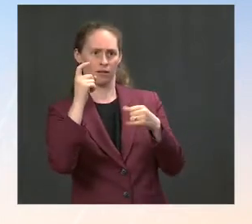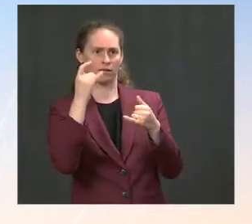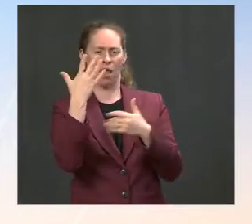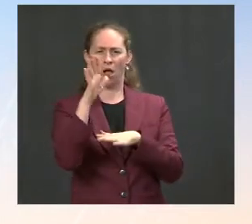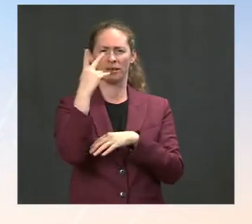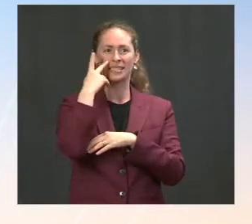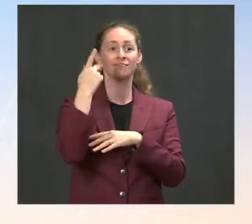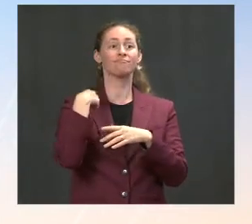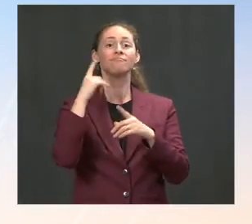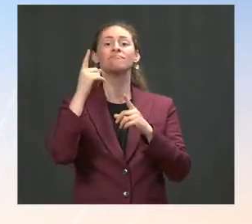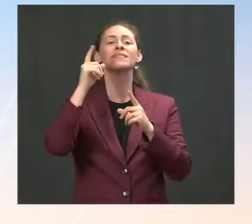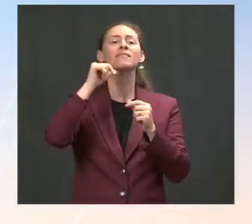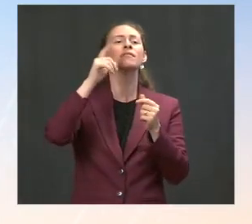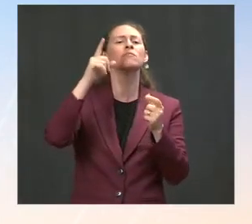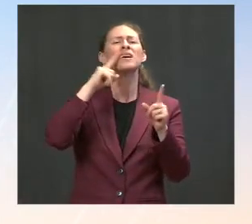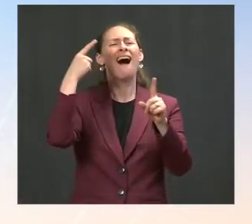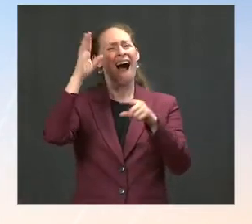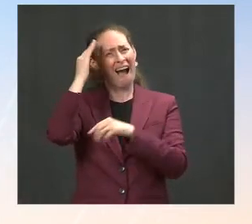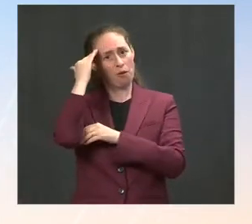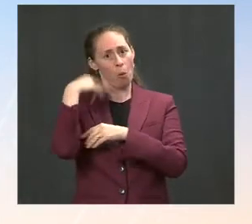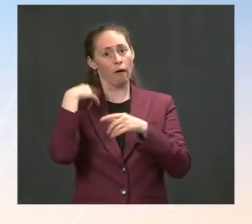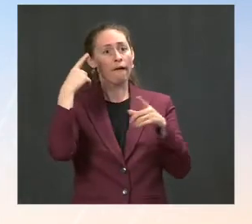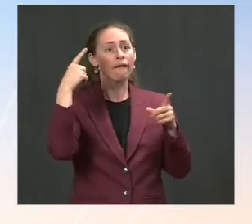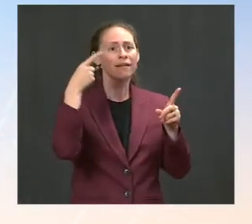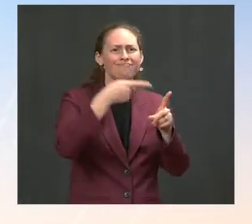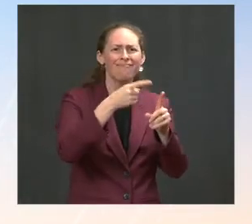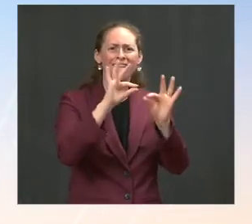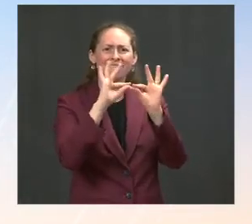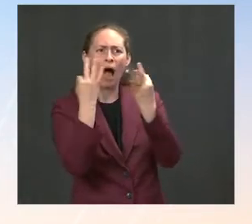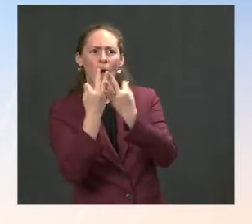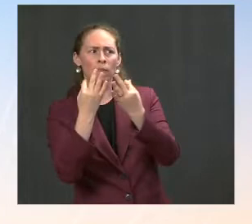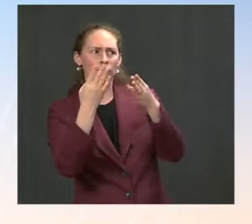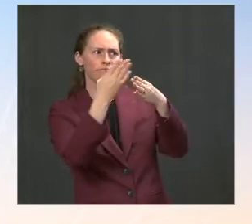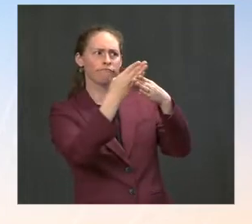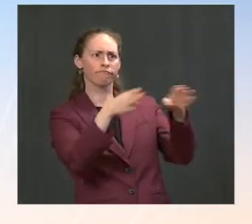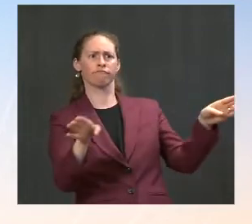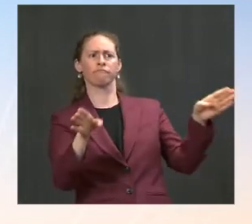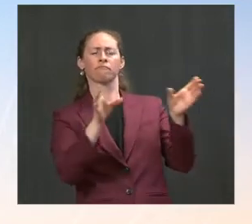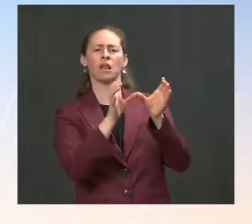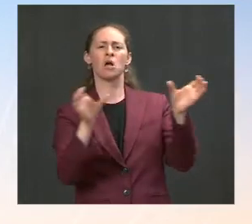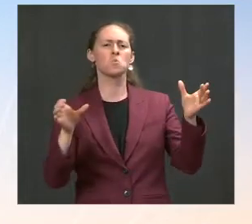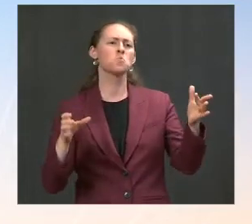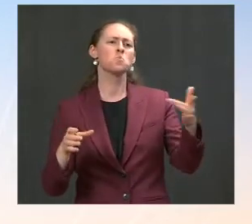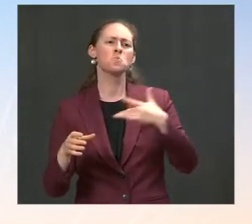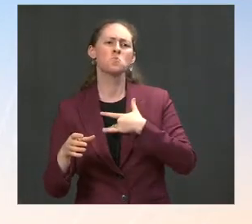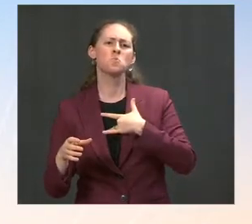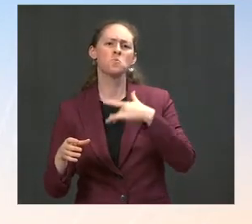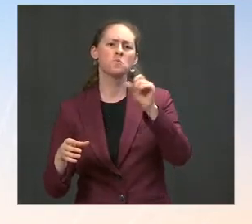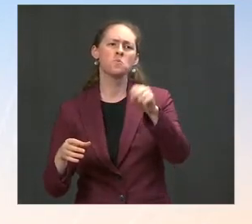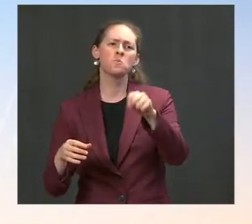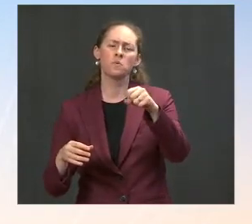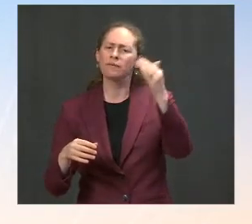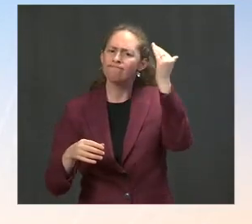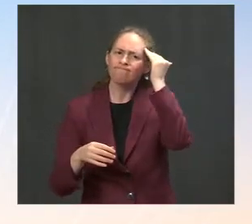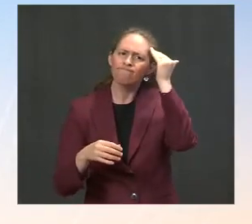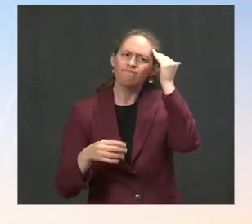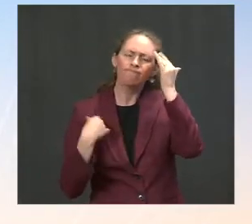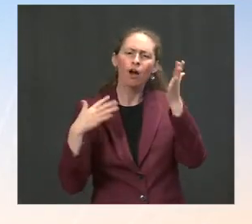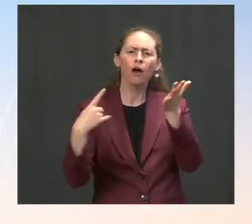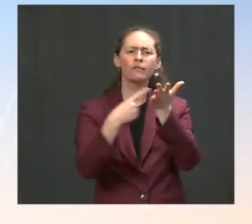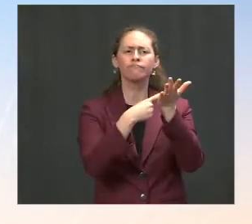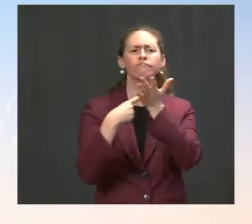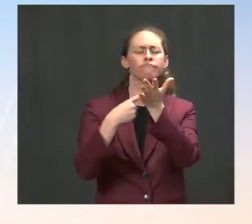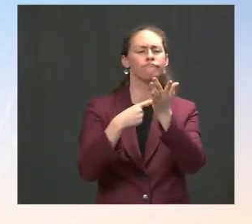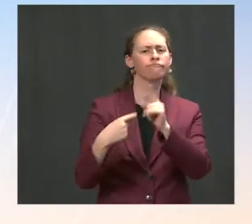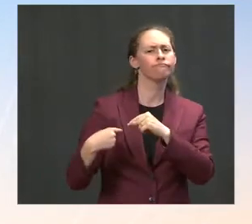for families to be reunited. There are a range of topics in those discussions that are ongoing. The president receives regular briefings on them, but we rely